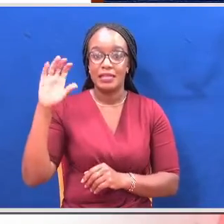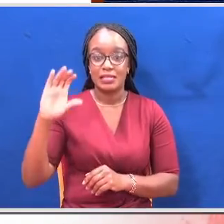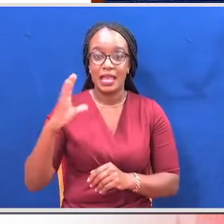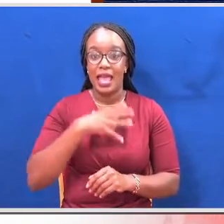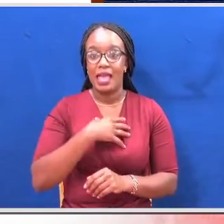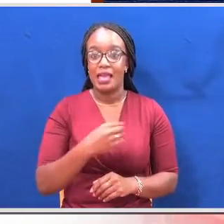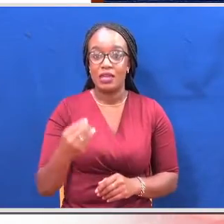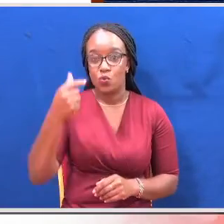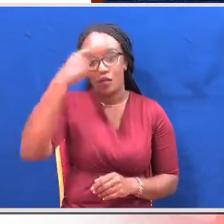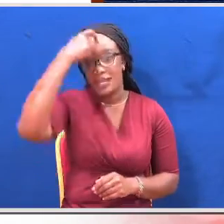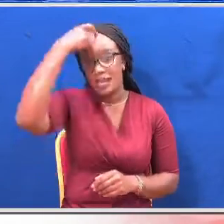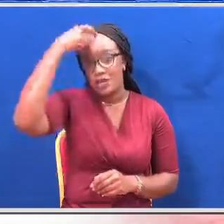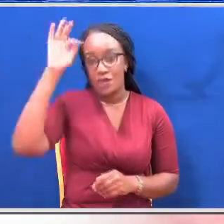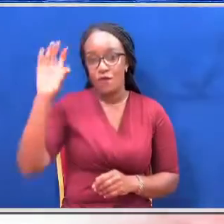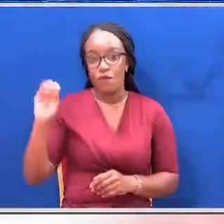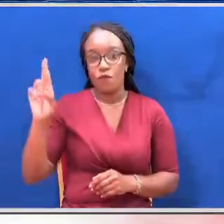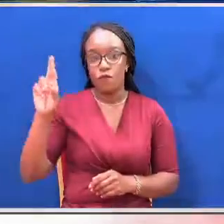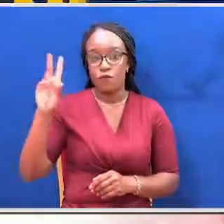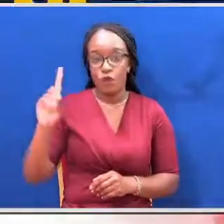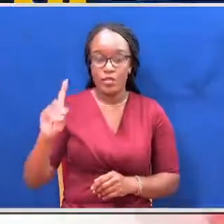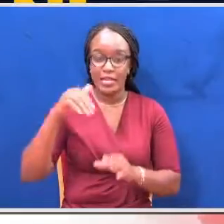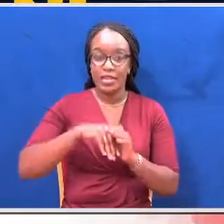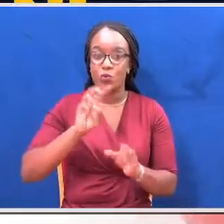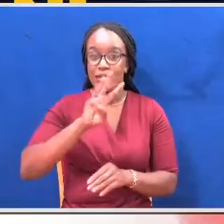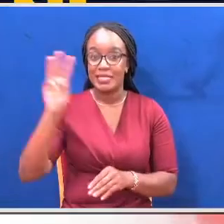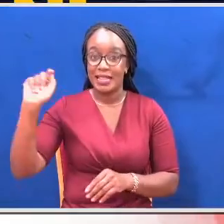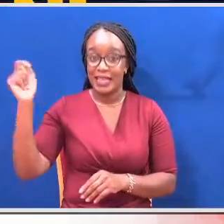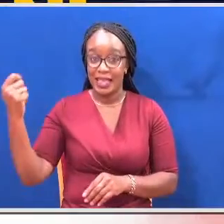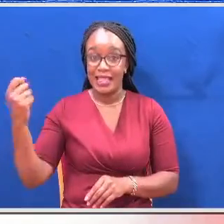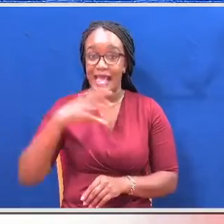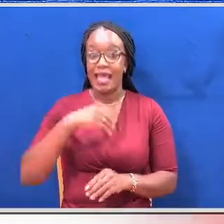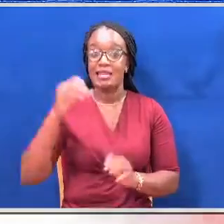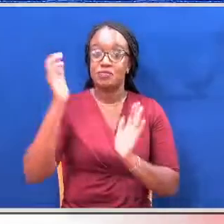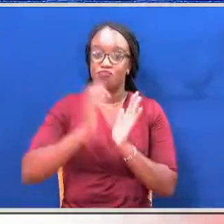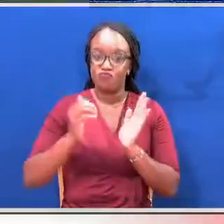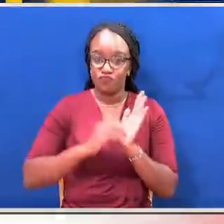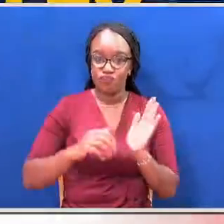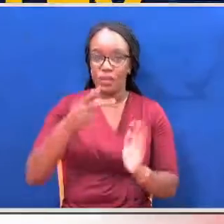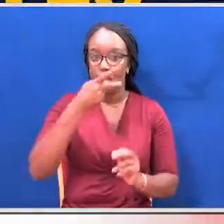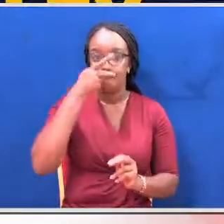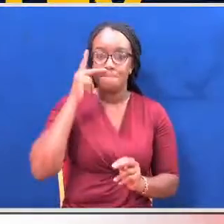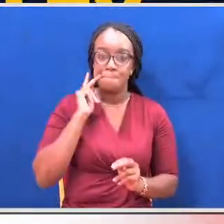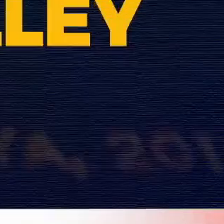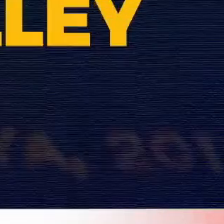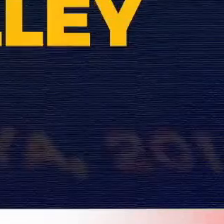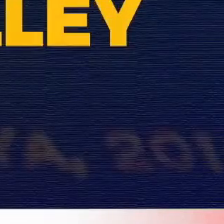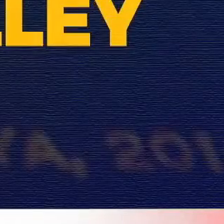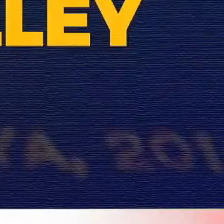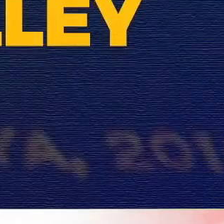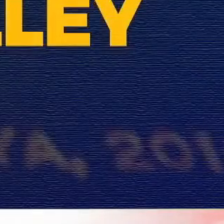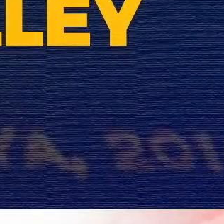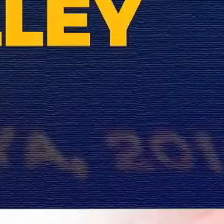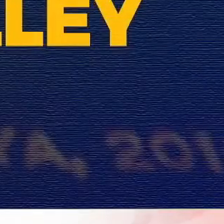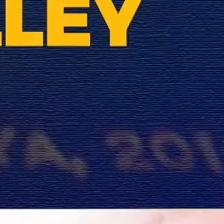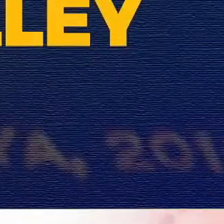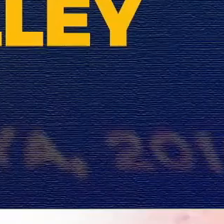Wetangula's Ford Kenya in Western Kenya, Kalonzo Musyoka's Wiper Party in Ukambani, with Baringo Senator Gideon Moi's KANU